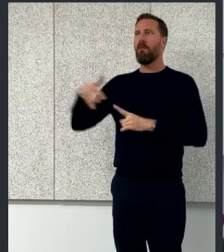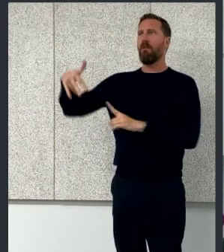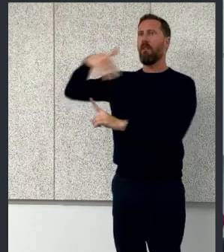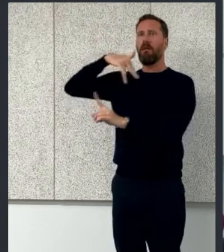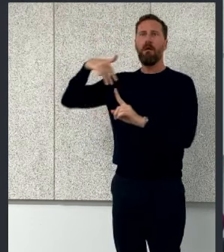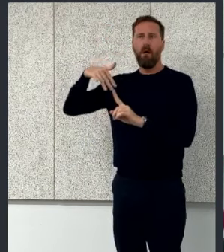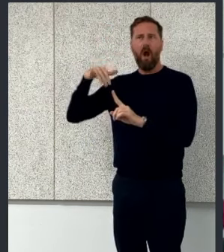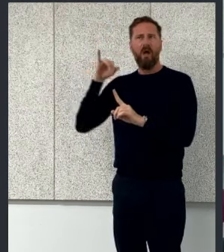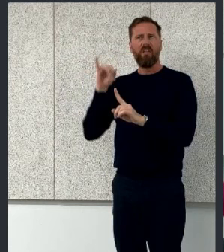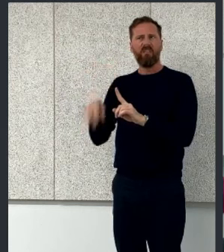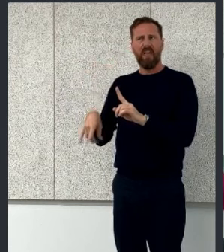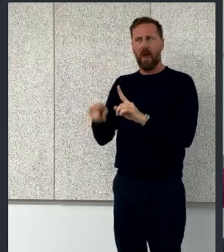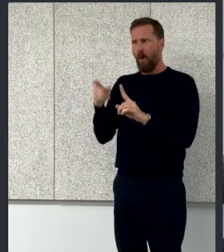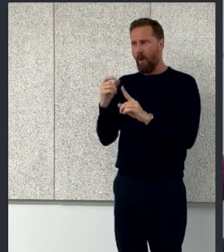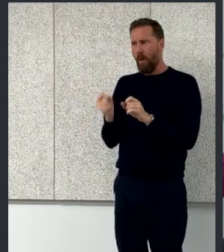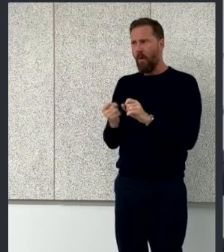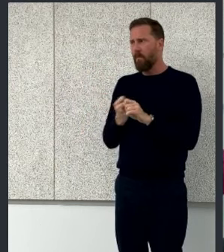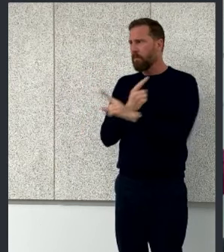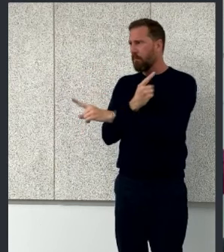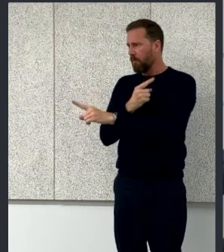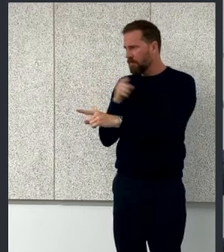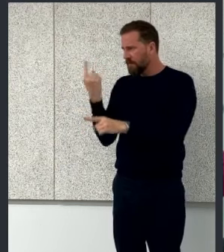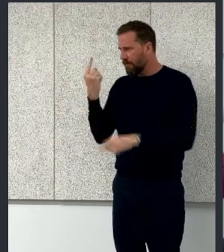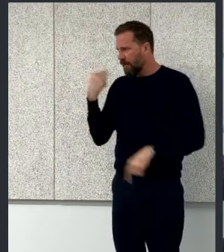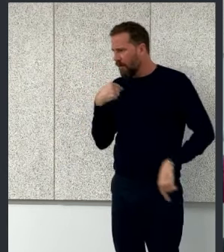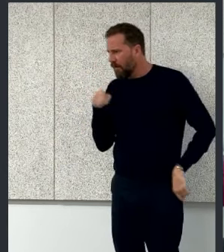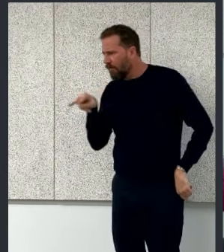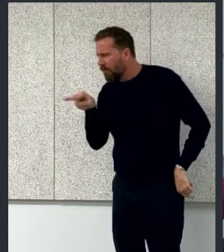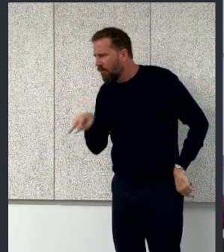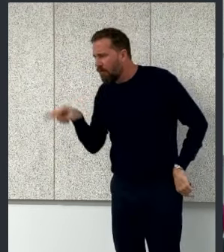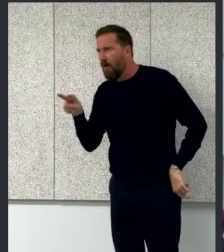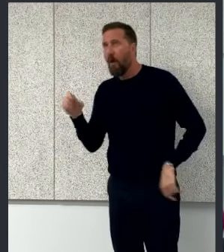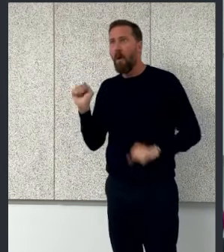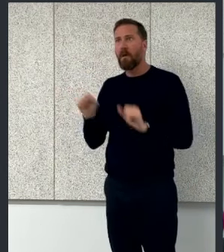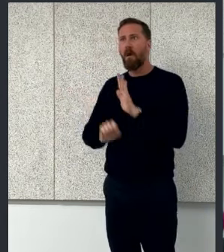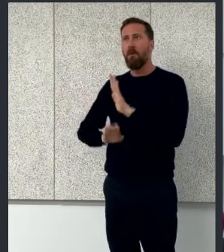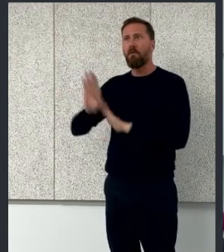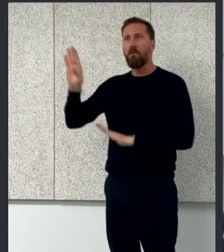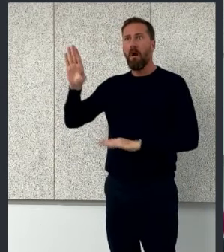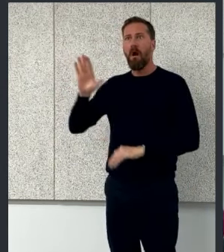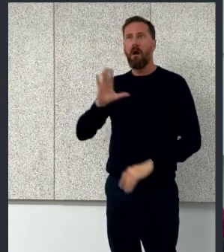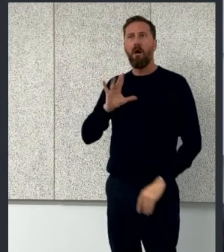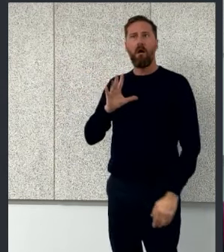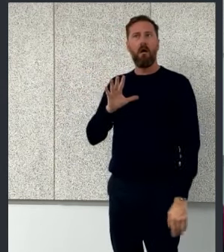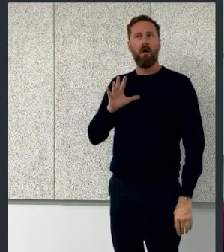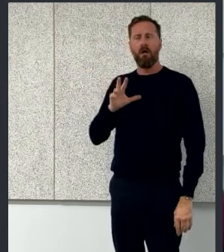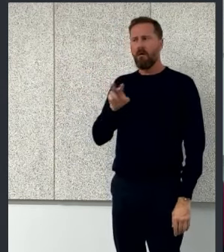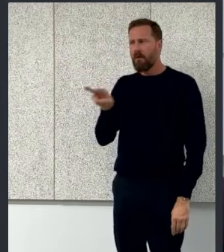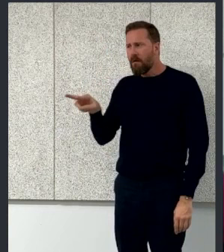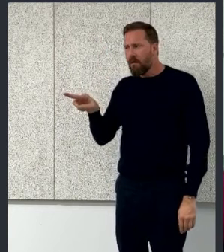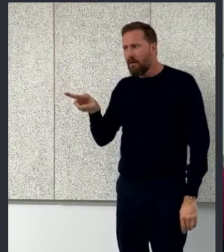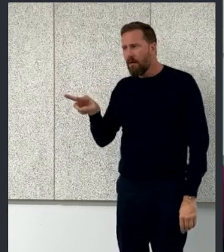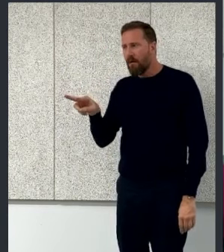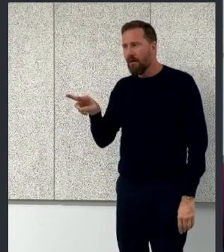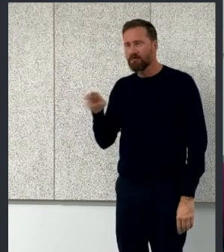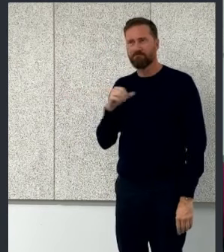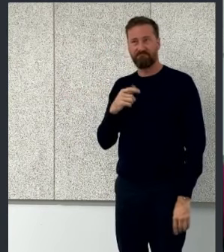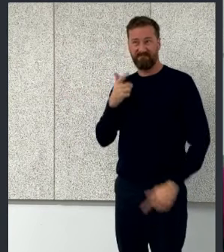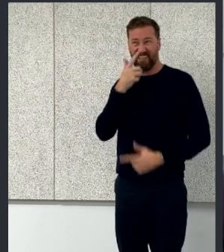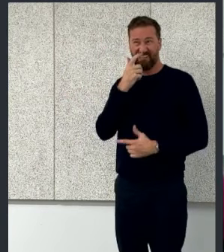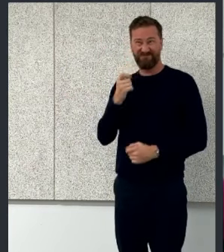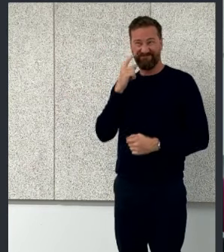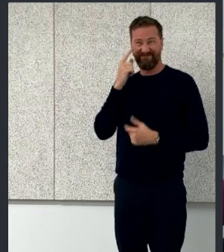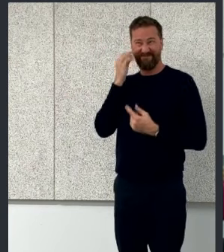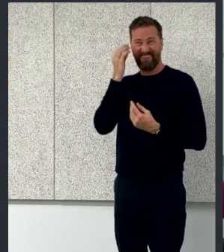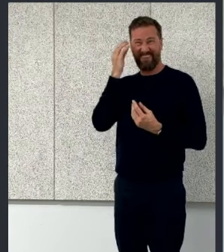it possible to thrive in a different way? Which I think is really interesting to think about. And I think, you know, it's